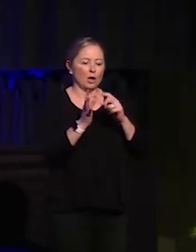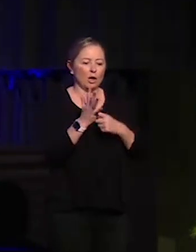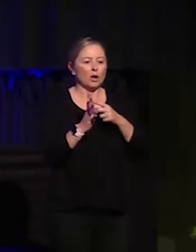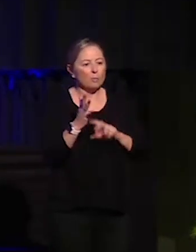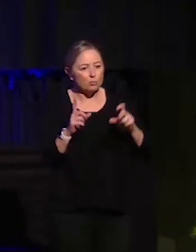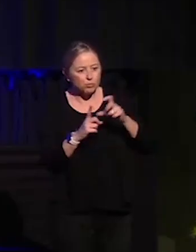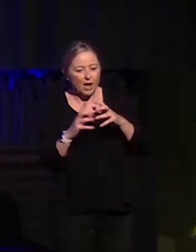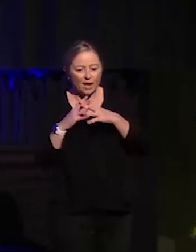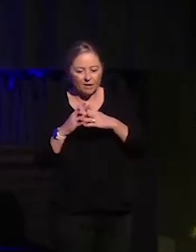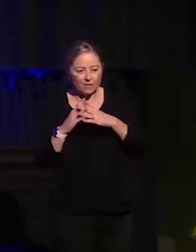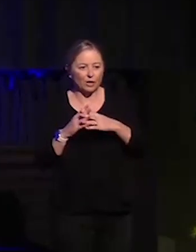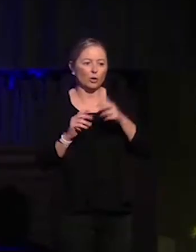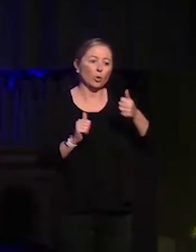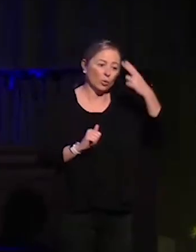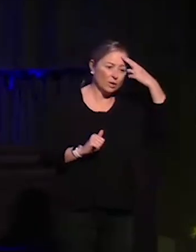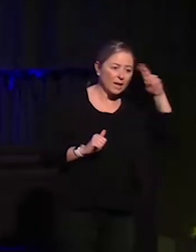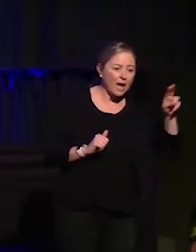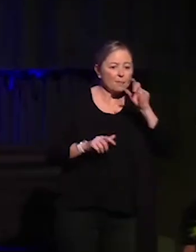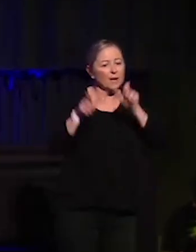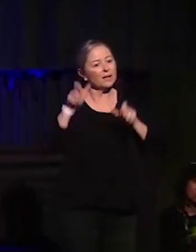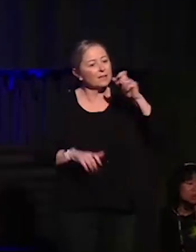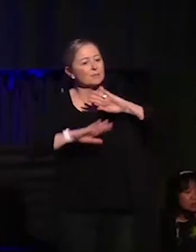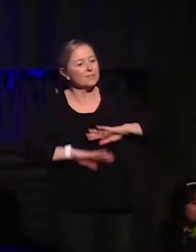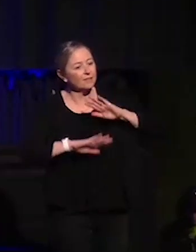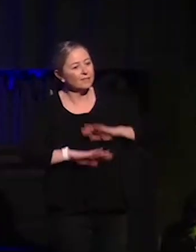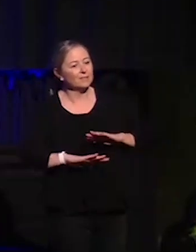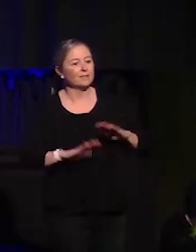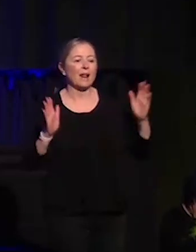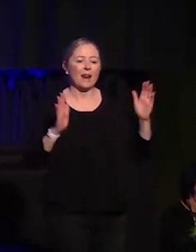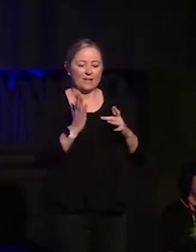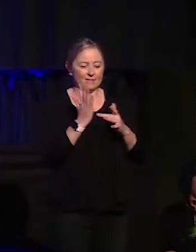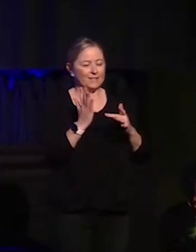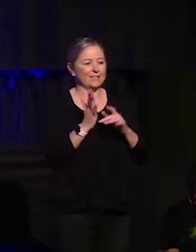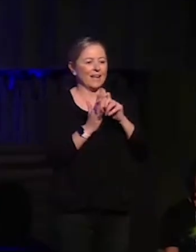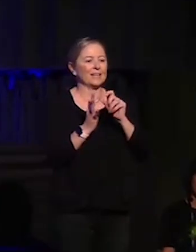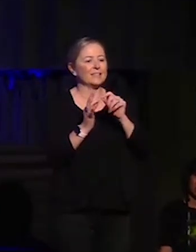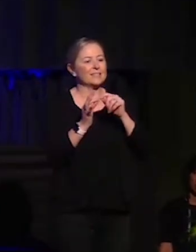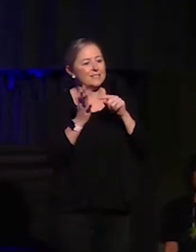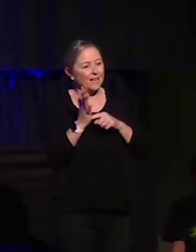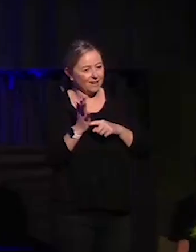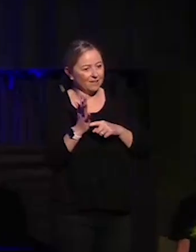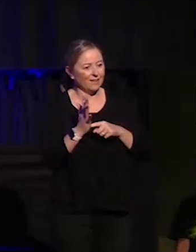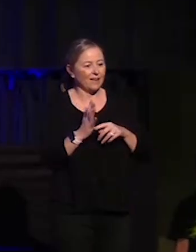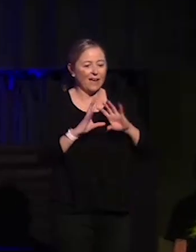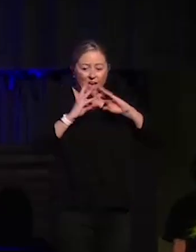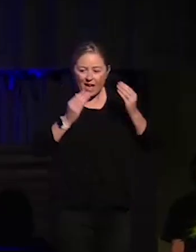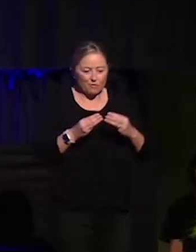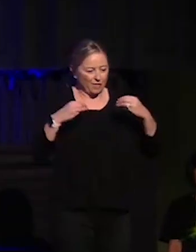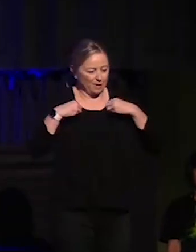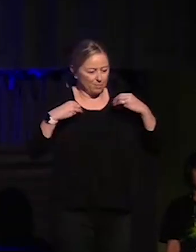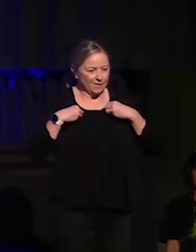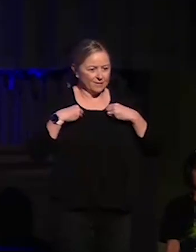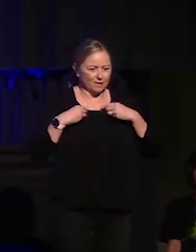about reputation, we're talking about customer satisfaction, we're talking about reducing tech debt. All of the things that businesses do actually care